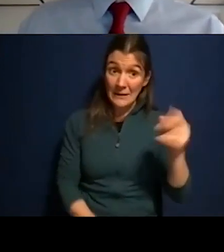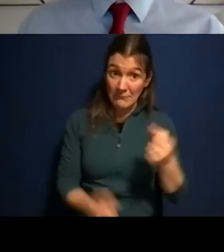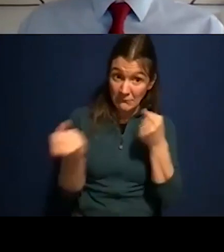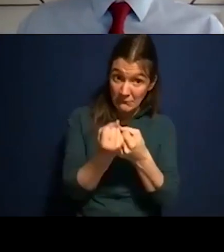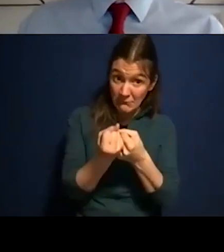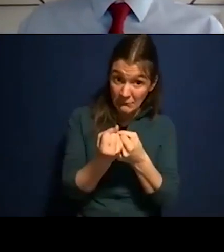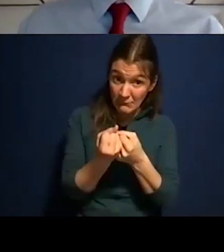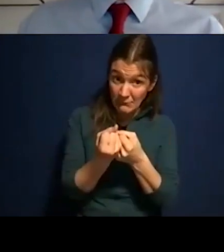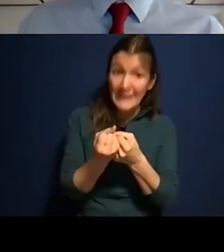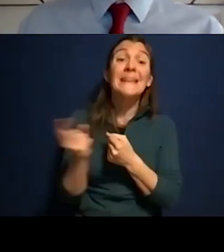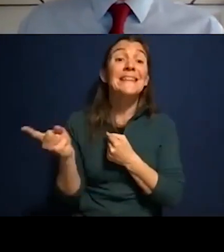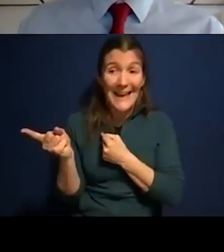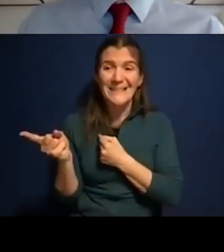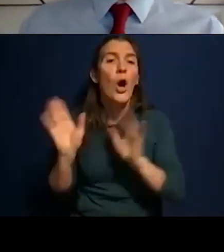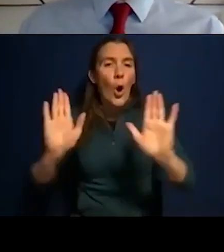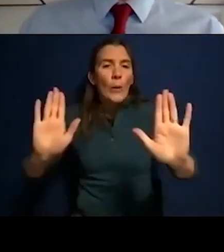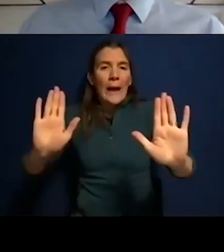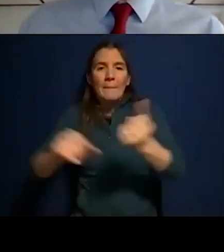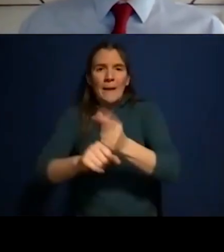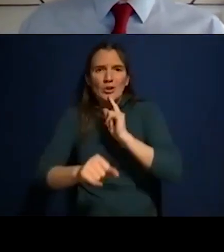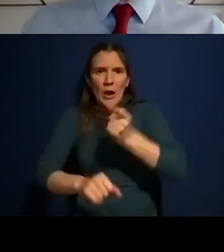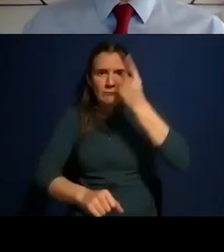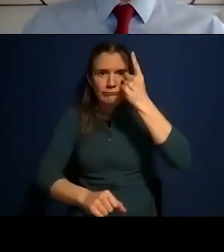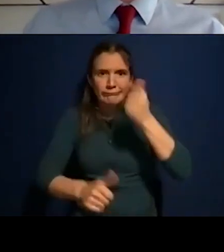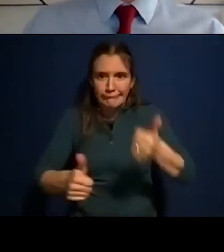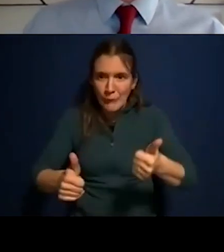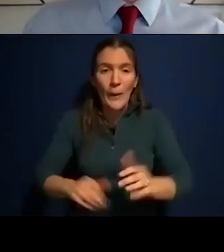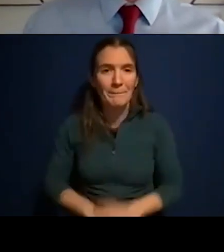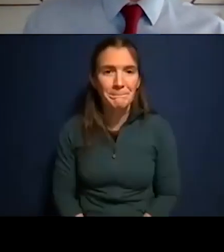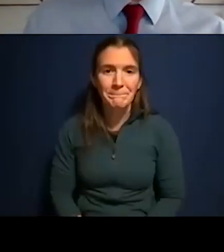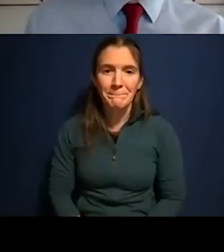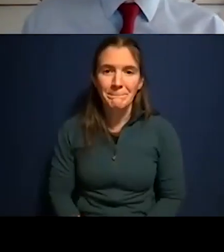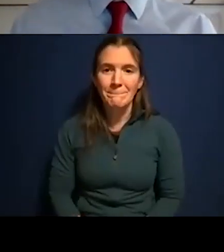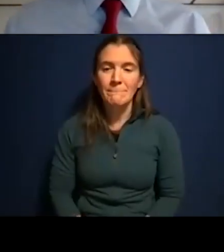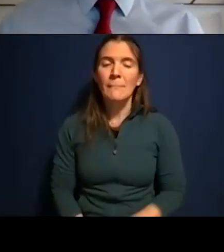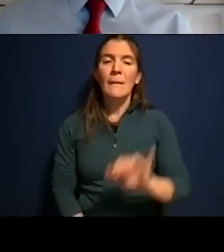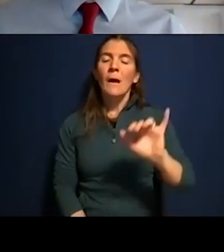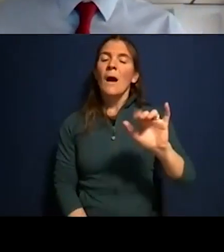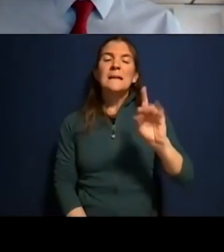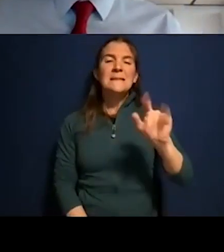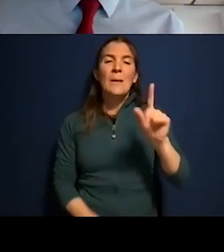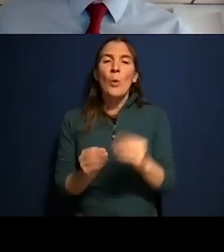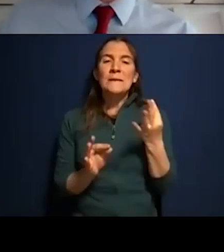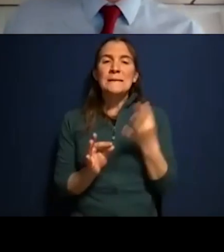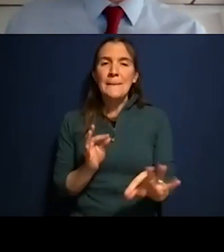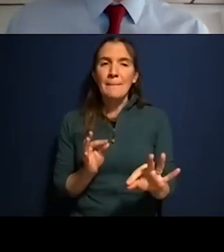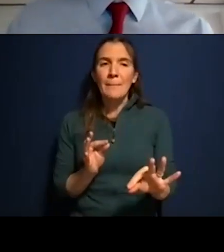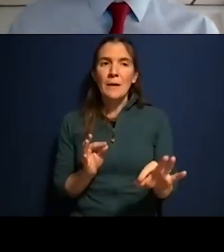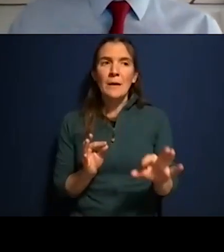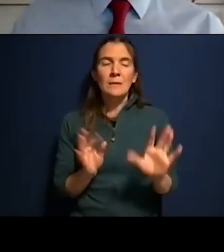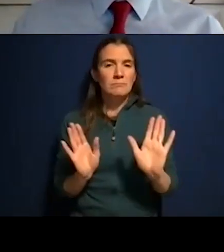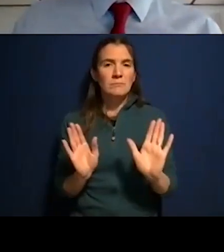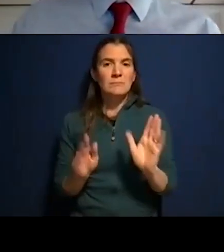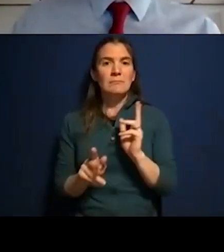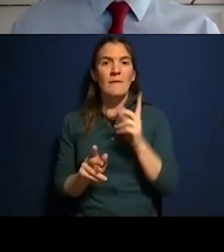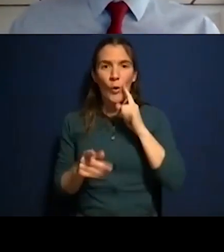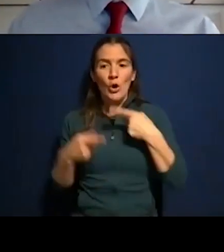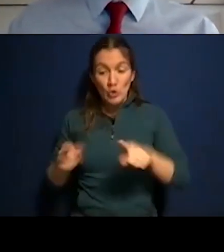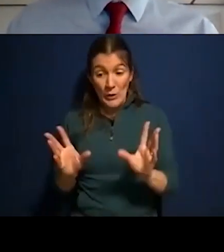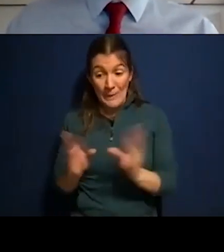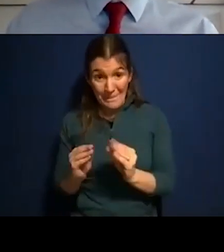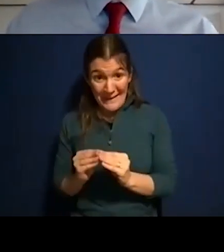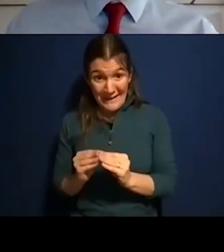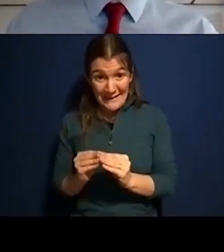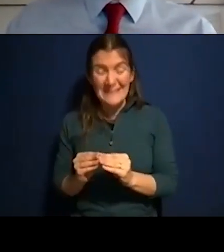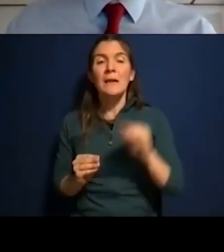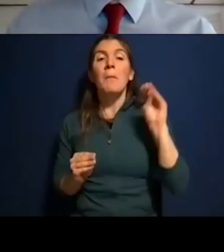it. Okay, that was a clarification I needed. Thank you. I just think that's simpler. And yeah. Okay, so let's just go